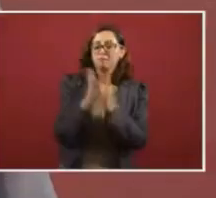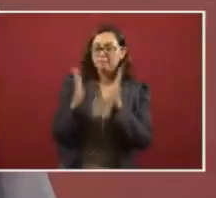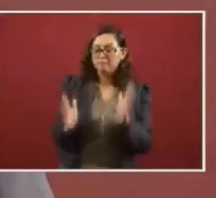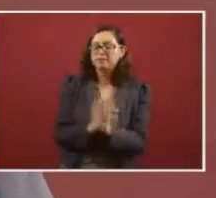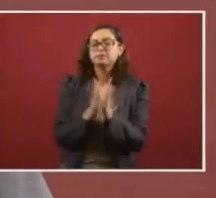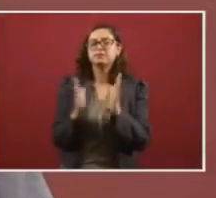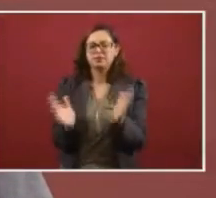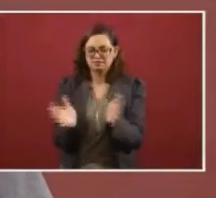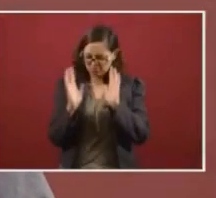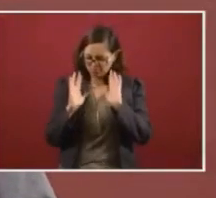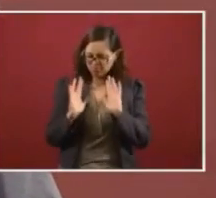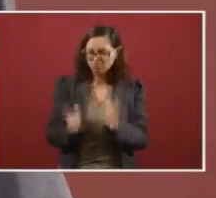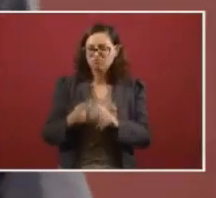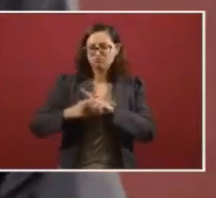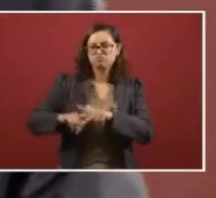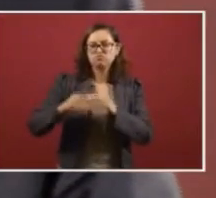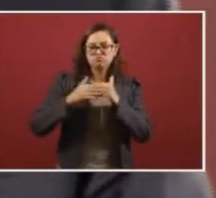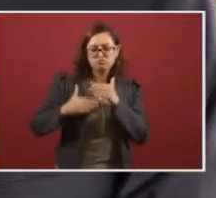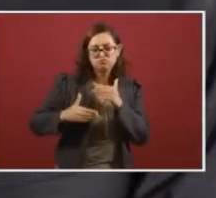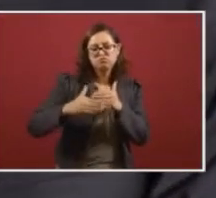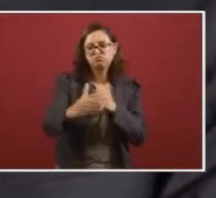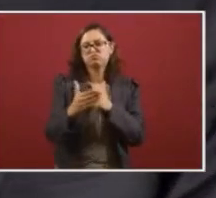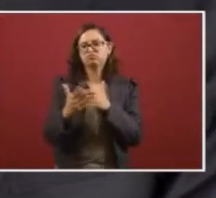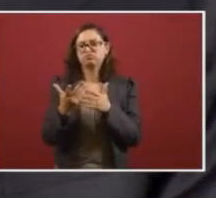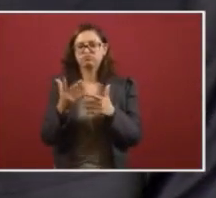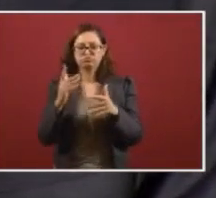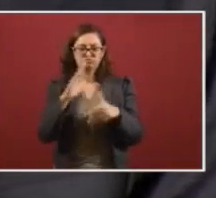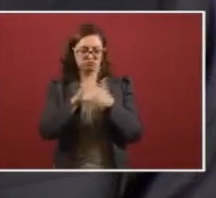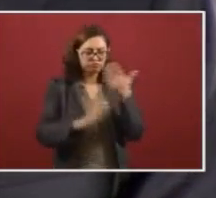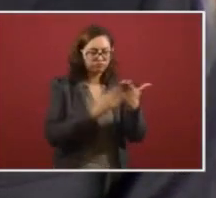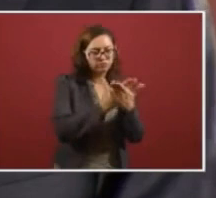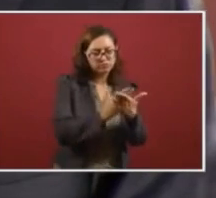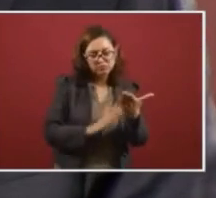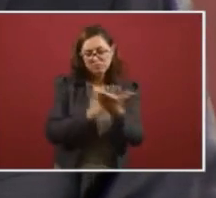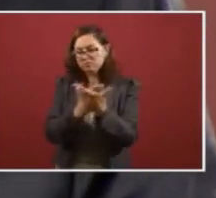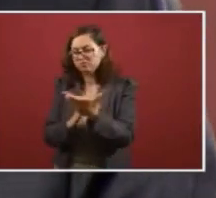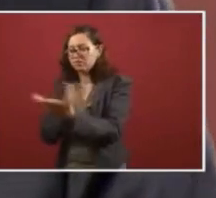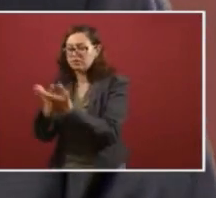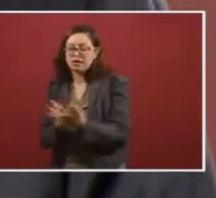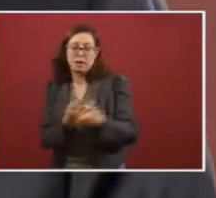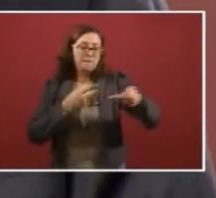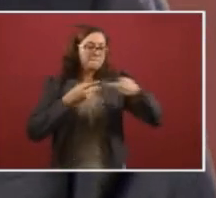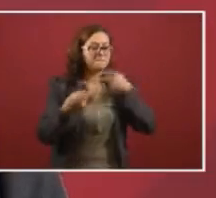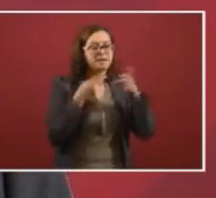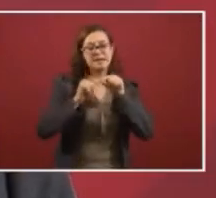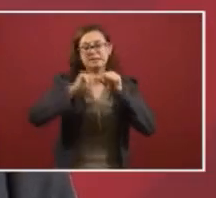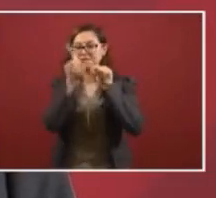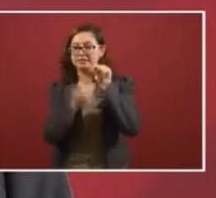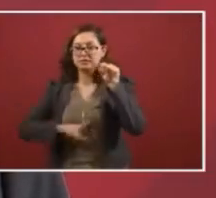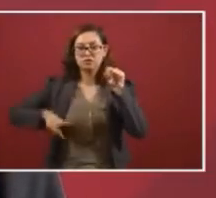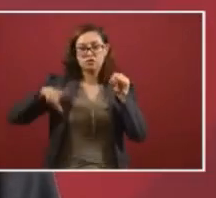that are participating, in effect, with the inauguration.